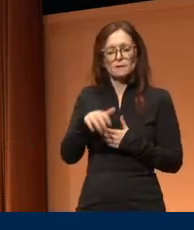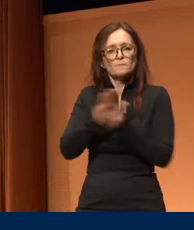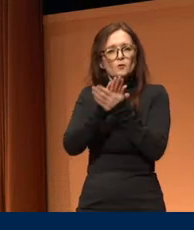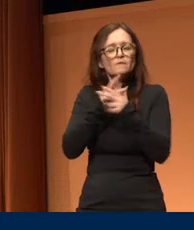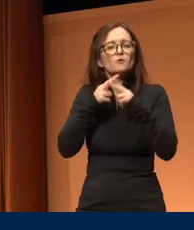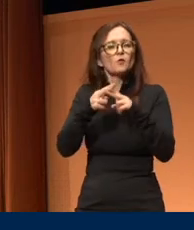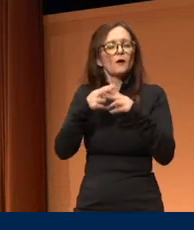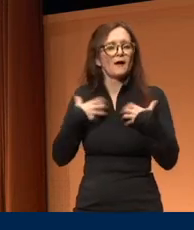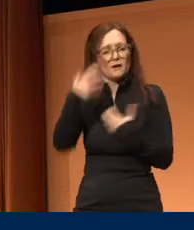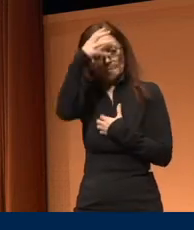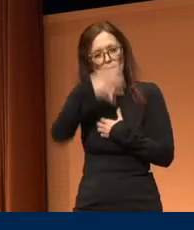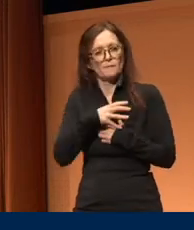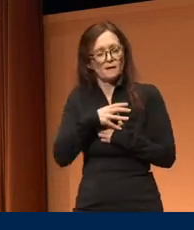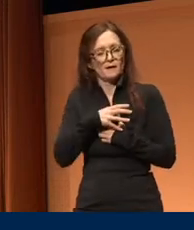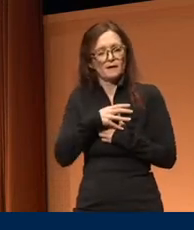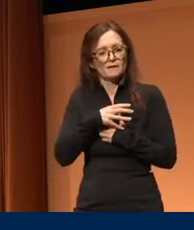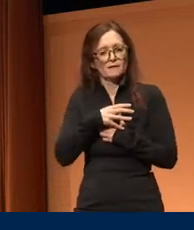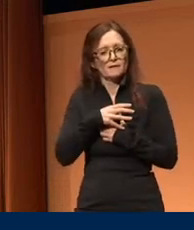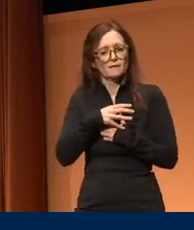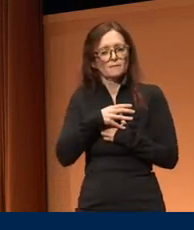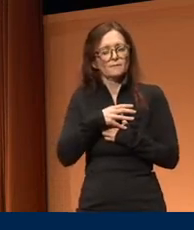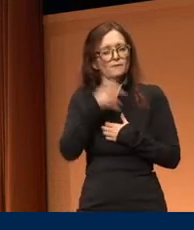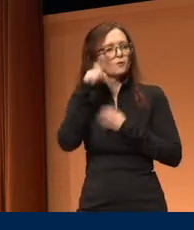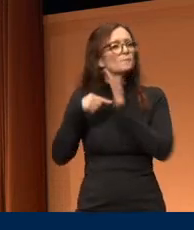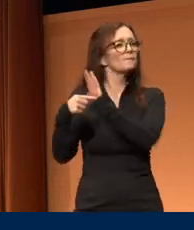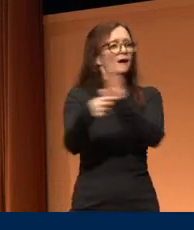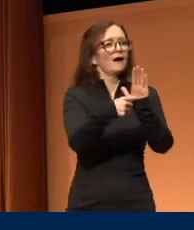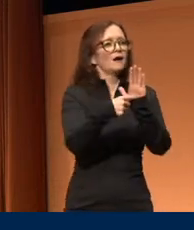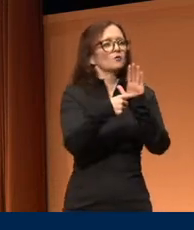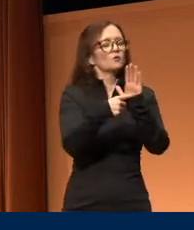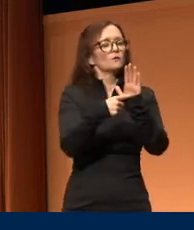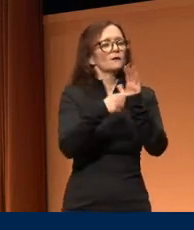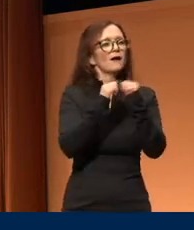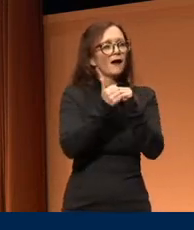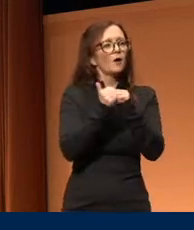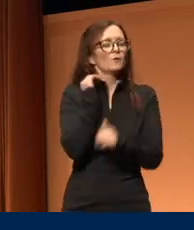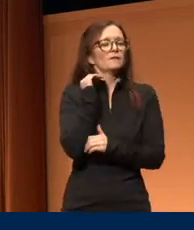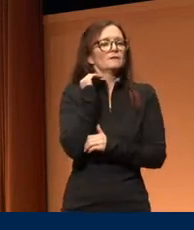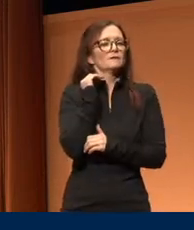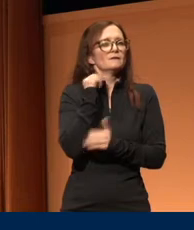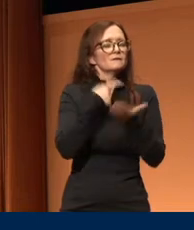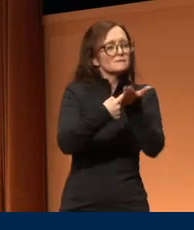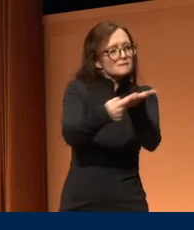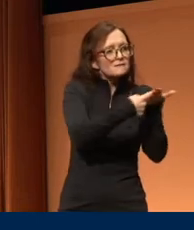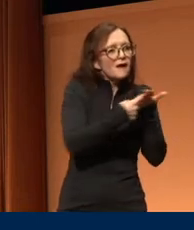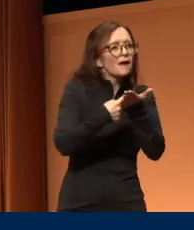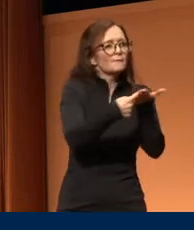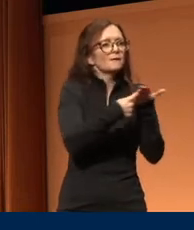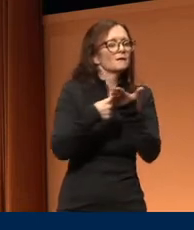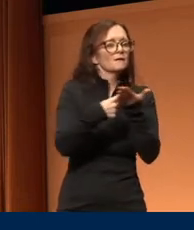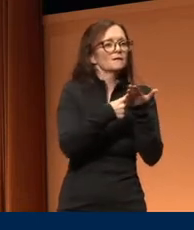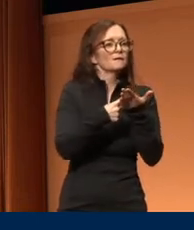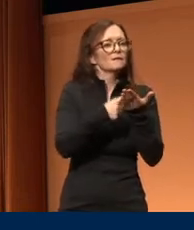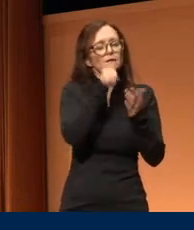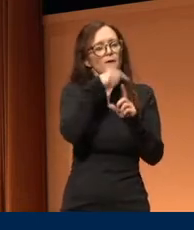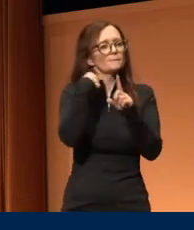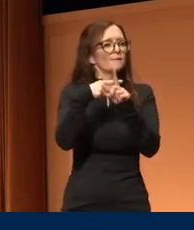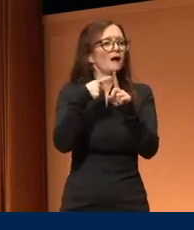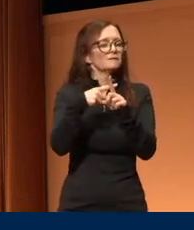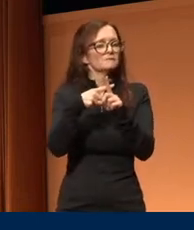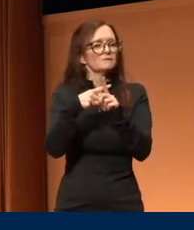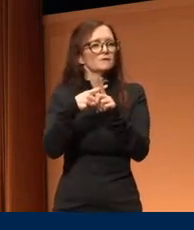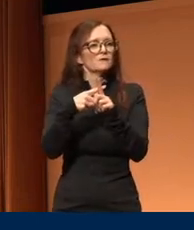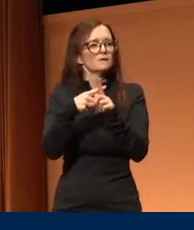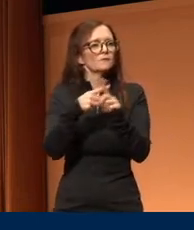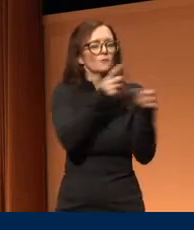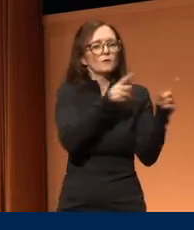I relied in Democratic Reason to model the dynamics of deliberation, is not such a plausible rendition of what must